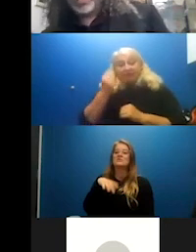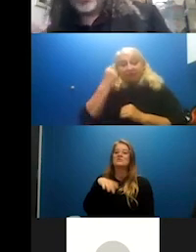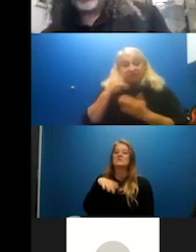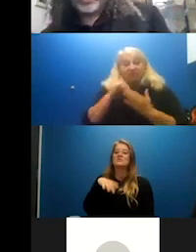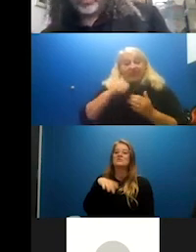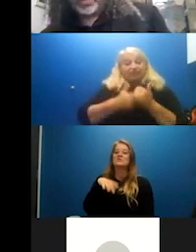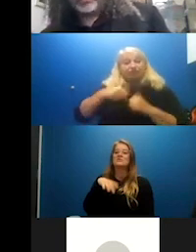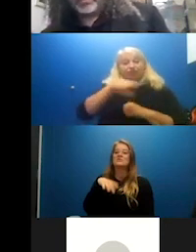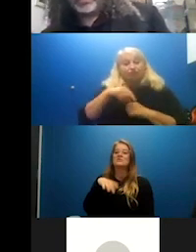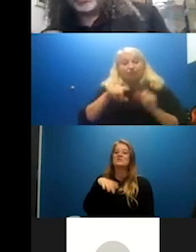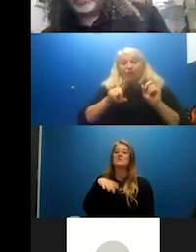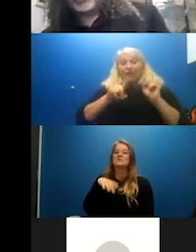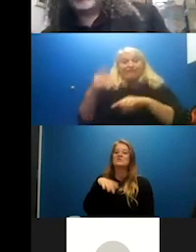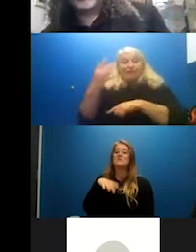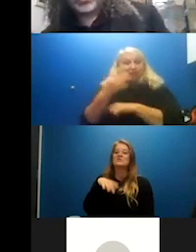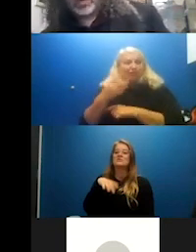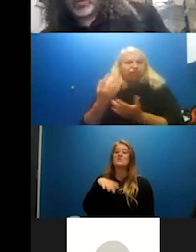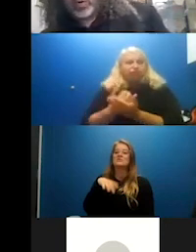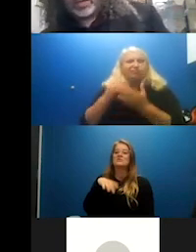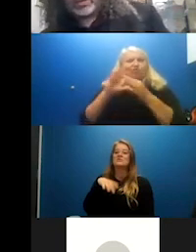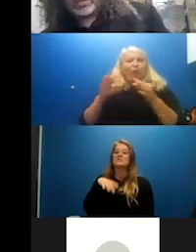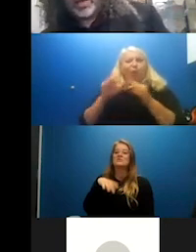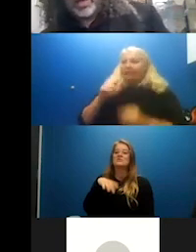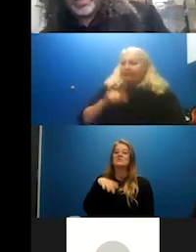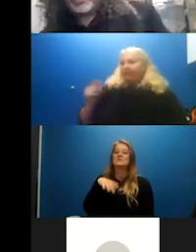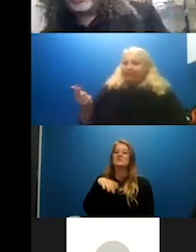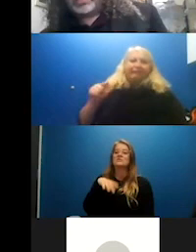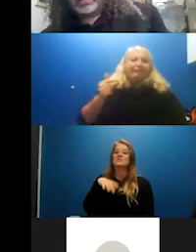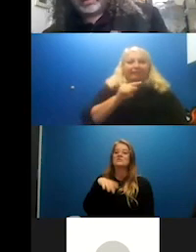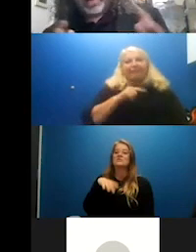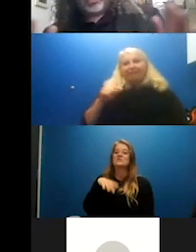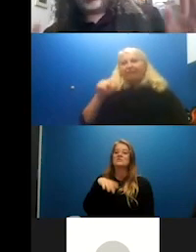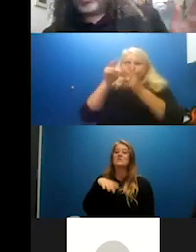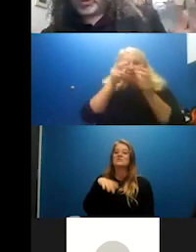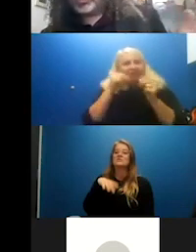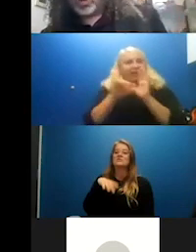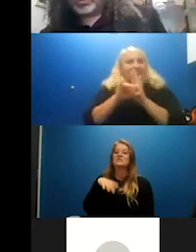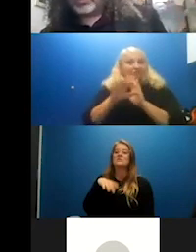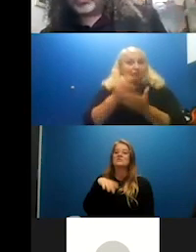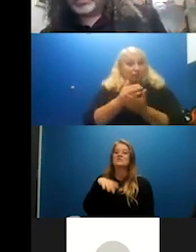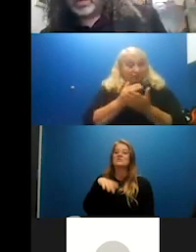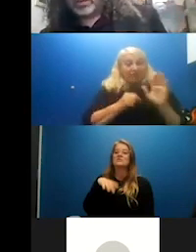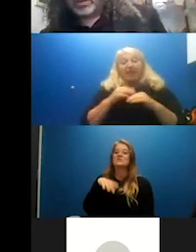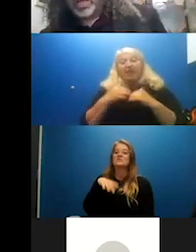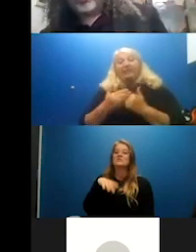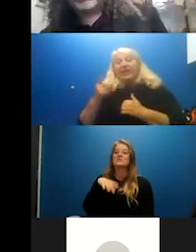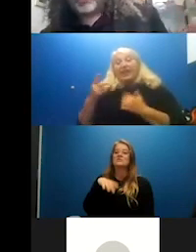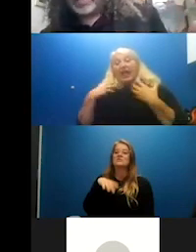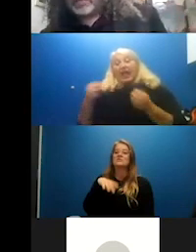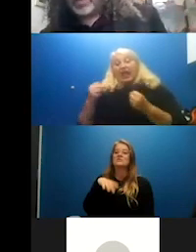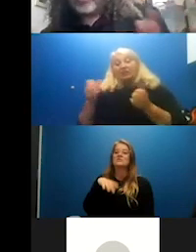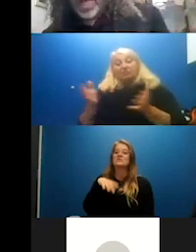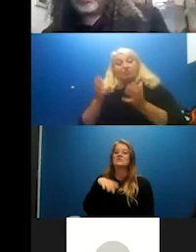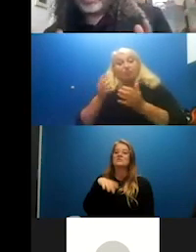family while they're out there. And they identified the resources that were required. And then the health promotion dollars for the year were